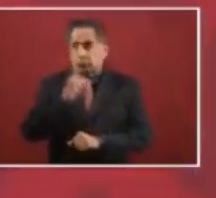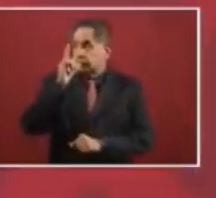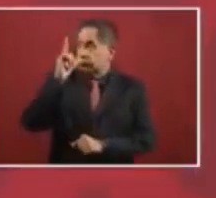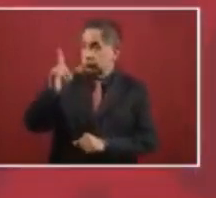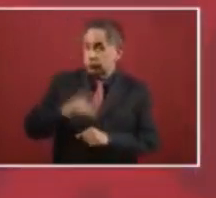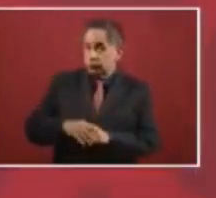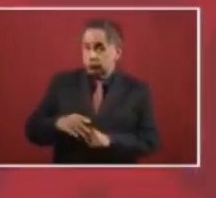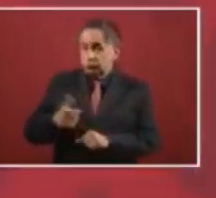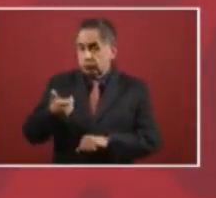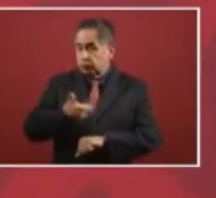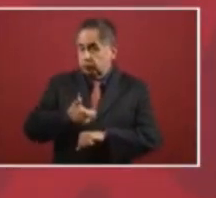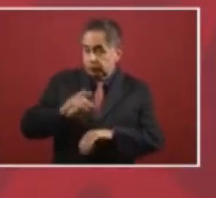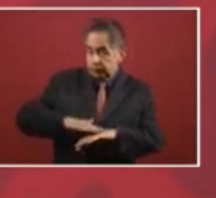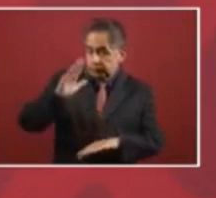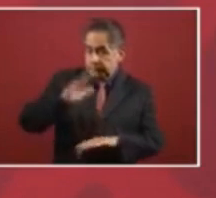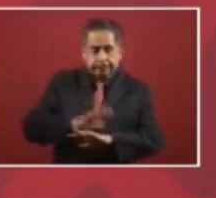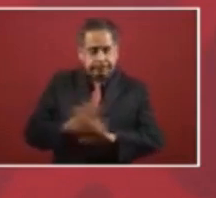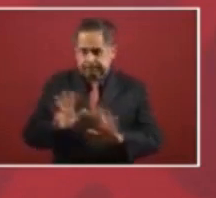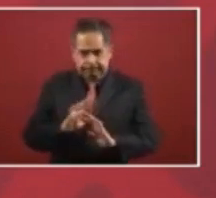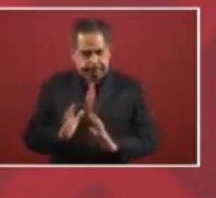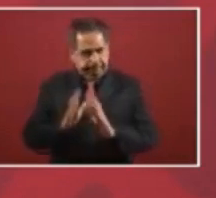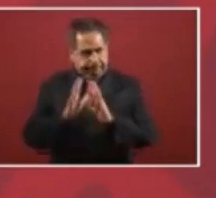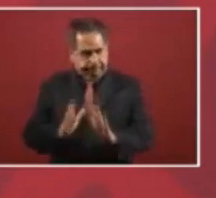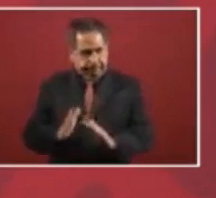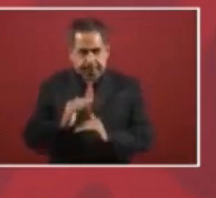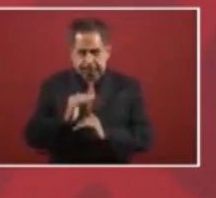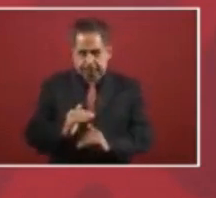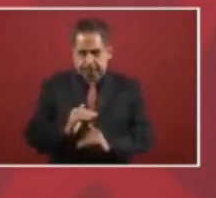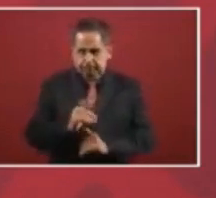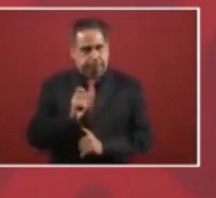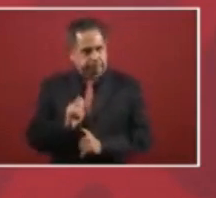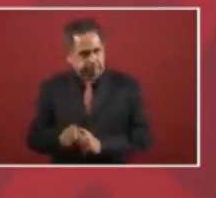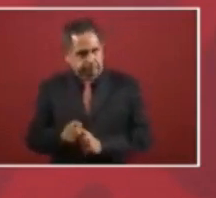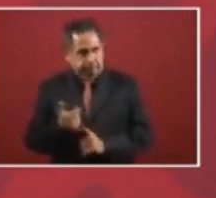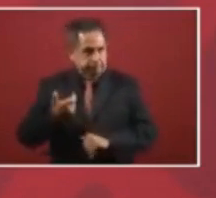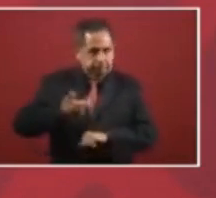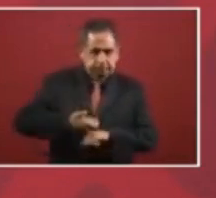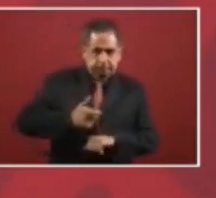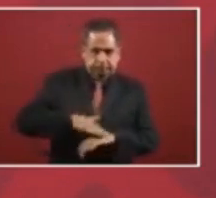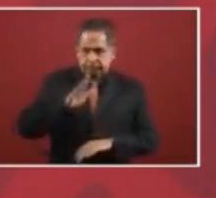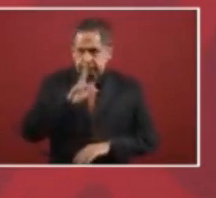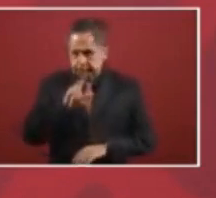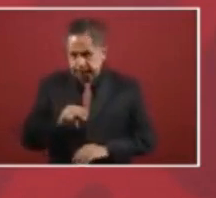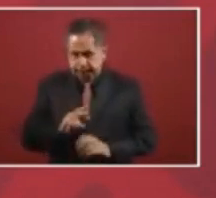of electric energy for the consumer.